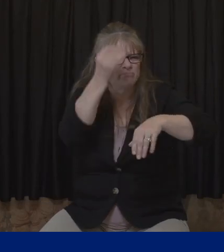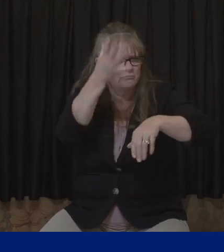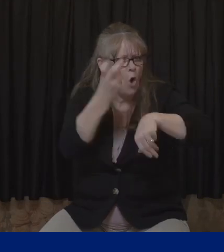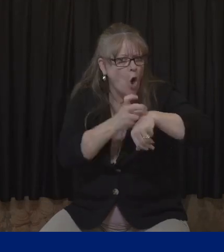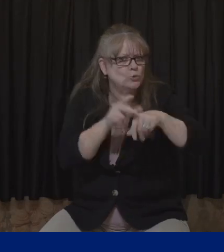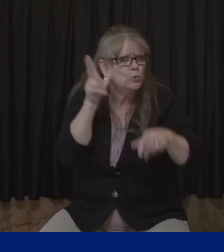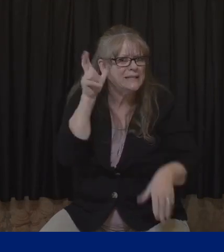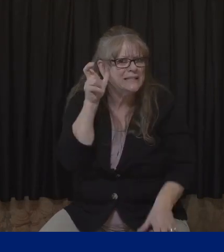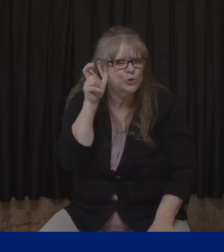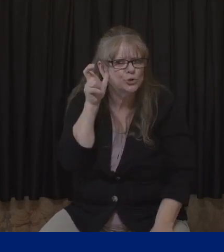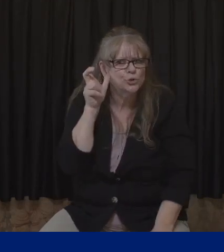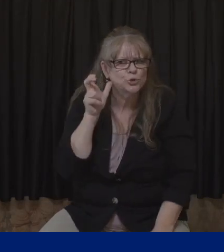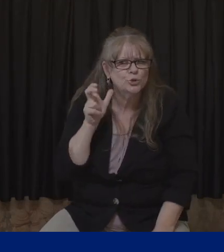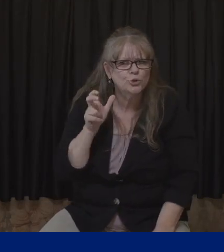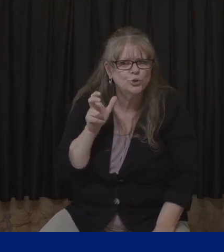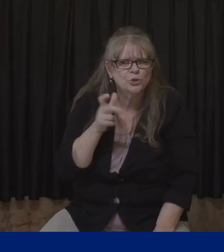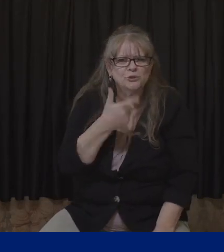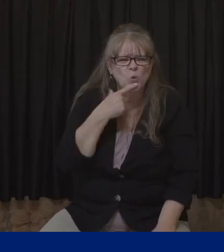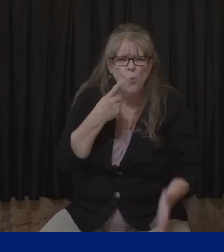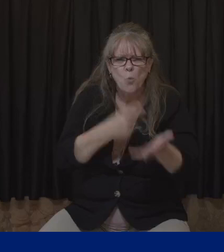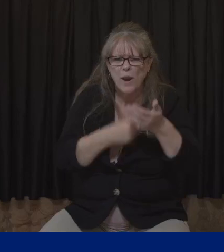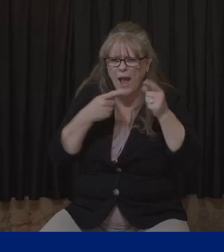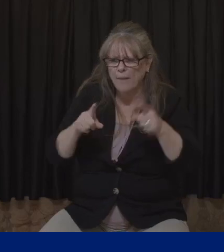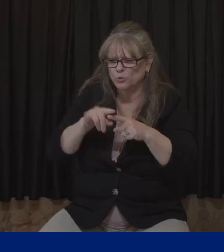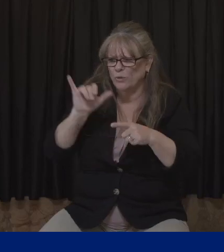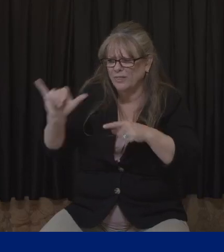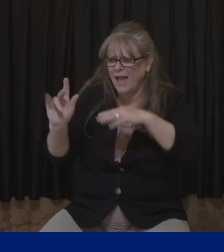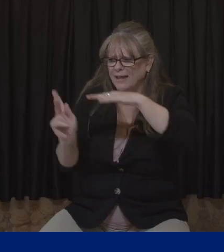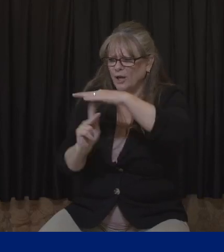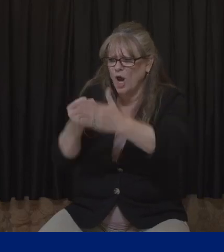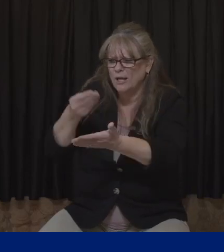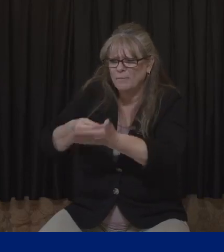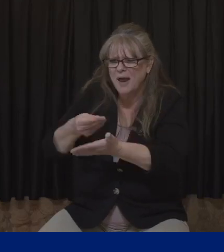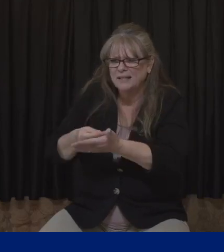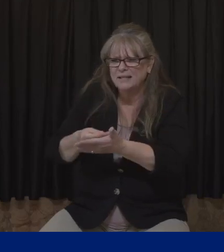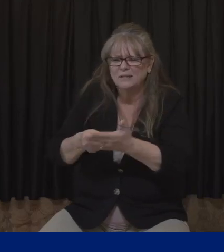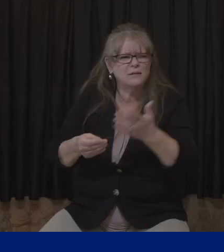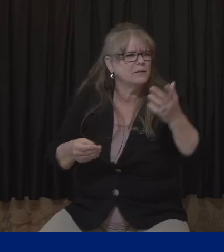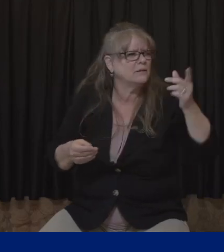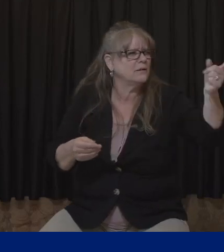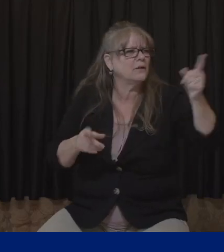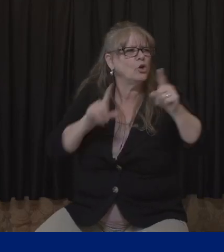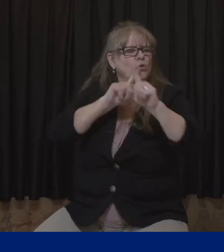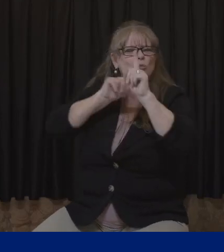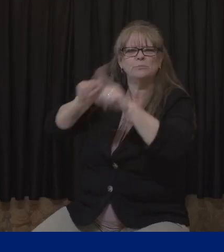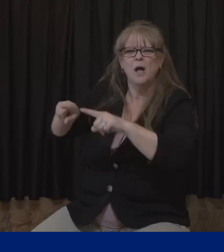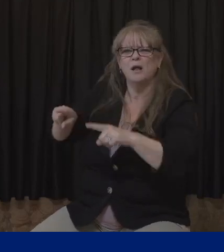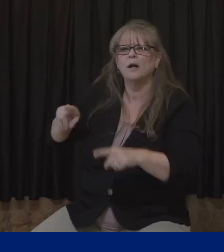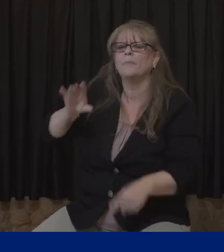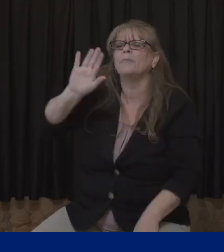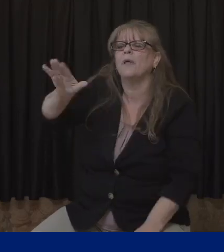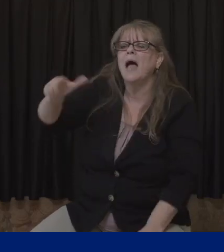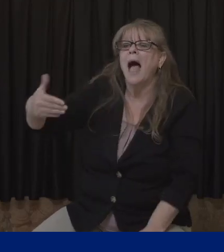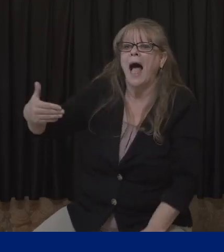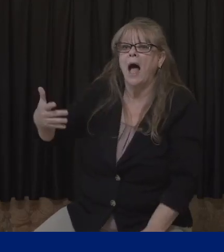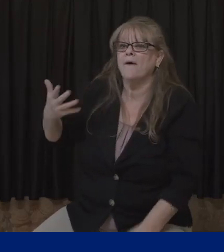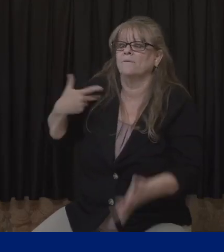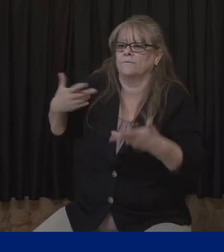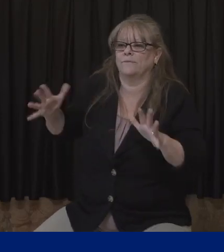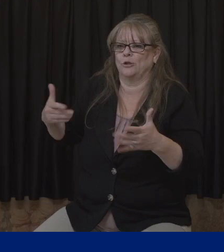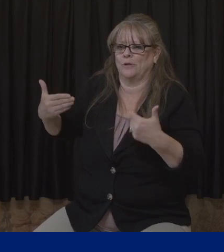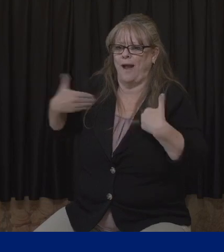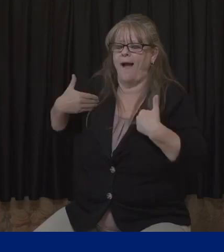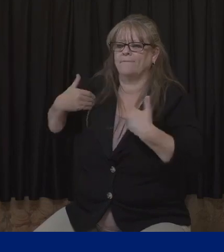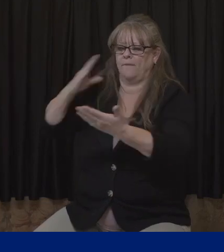happen? Well, we will be having an updated budget forecast in about 2 weeks,